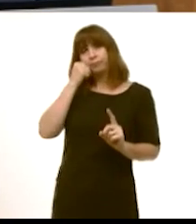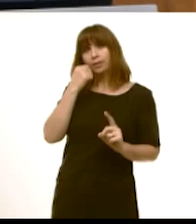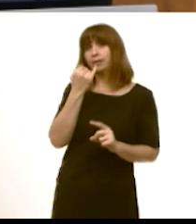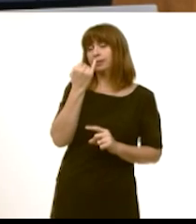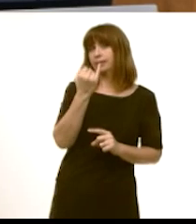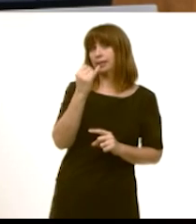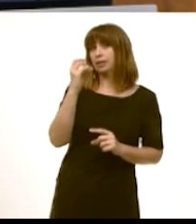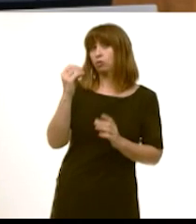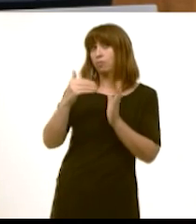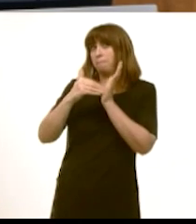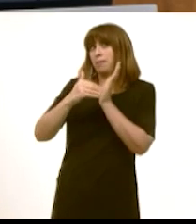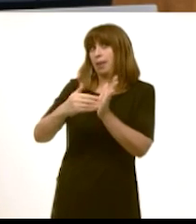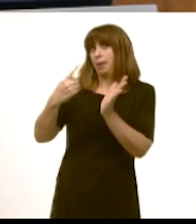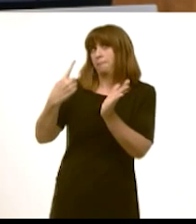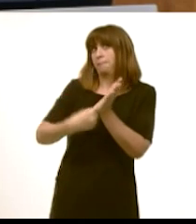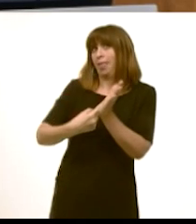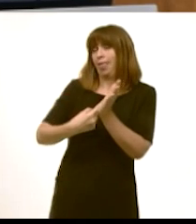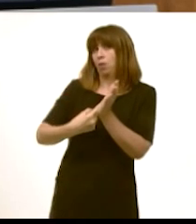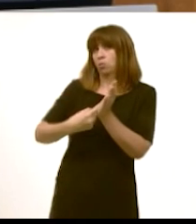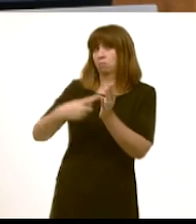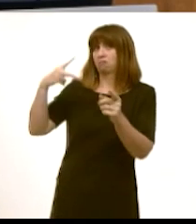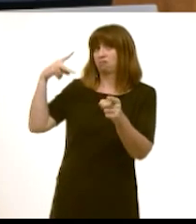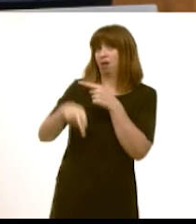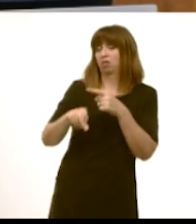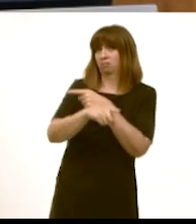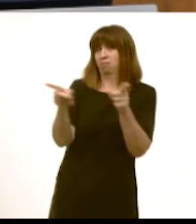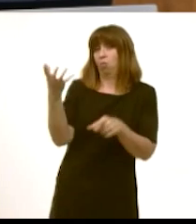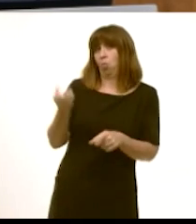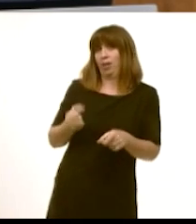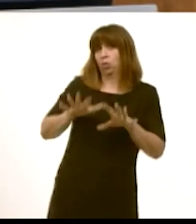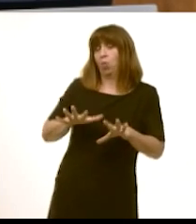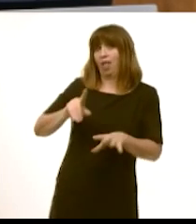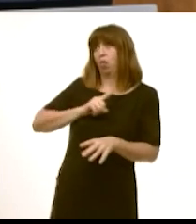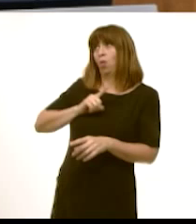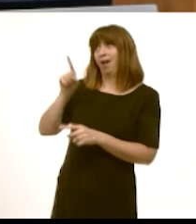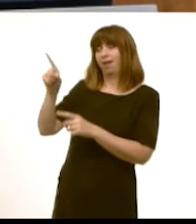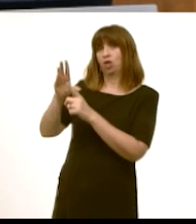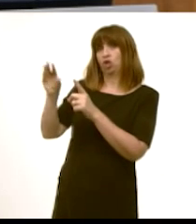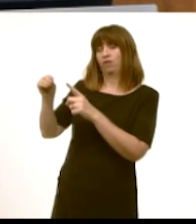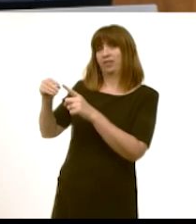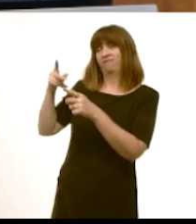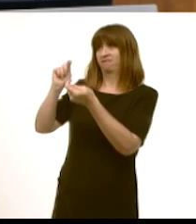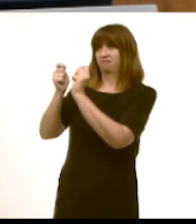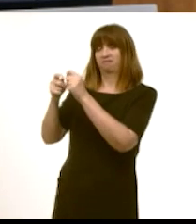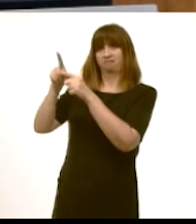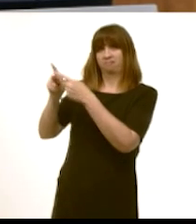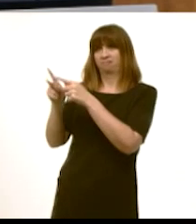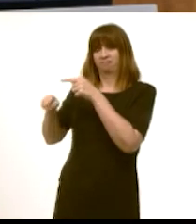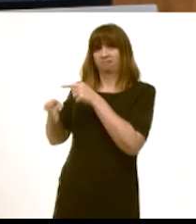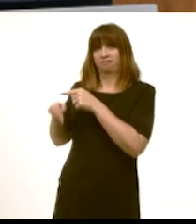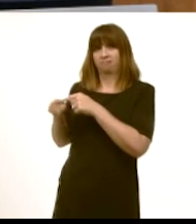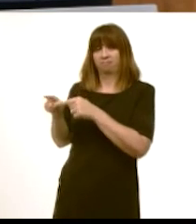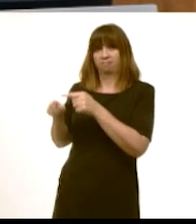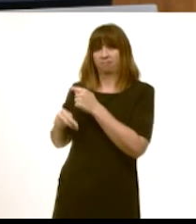£600 million on the incomes of people in Wales as a result of welfare reforms. We know that 384,000 children will